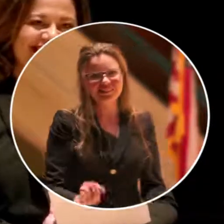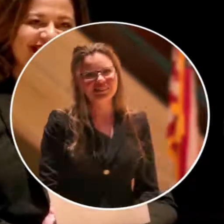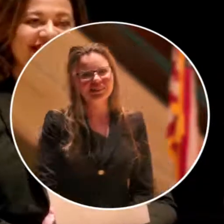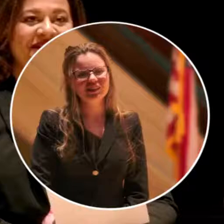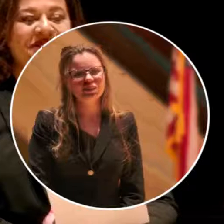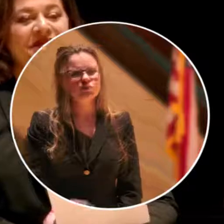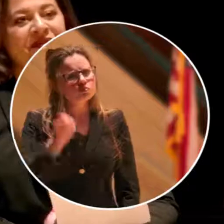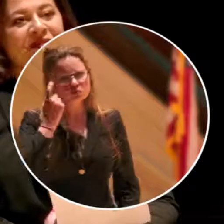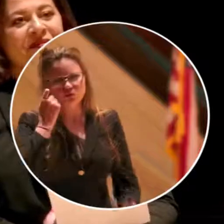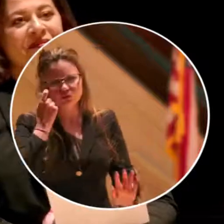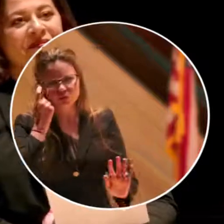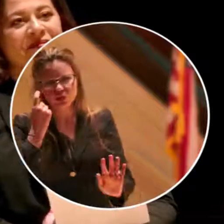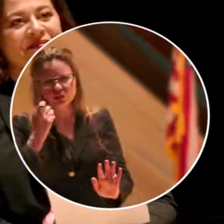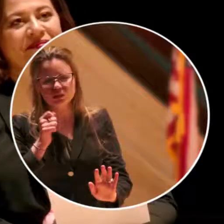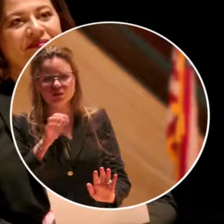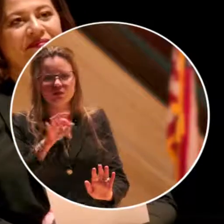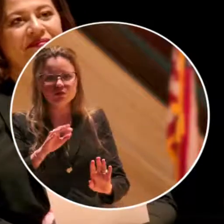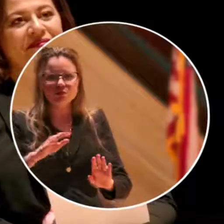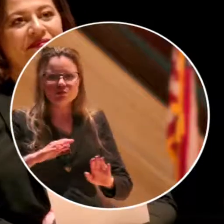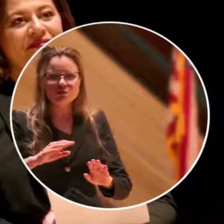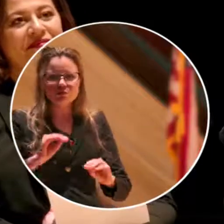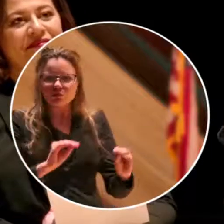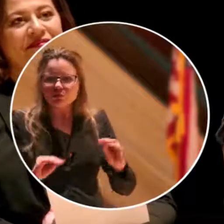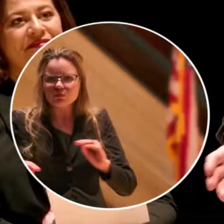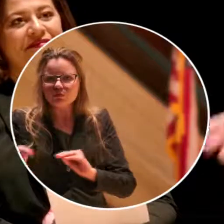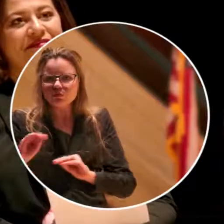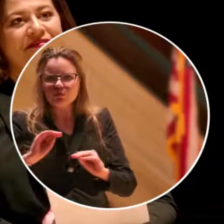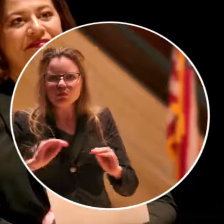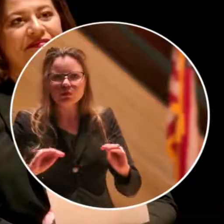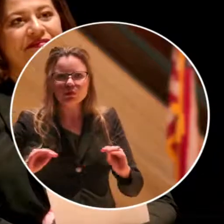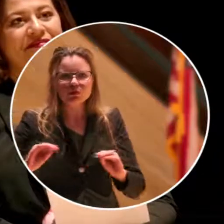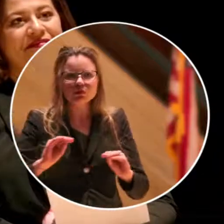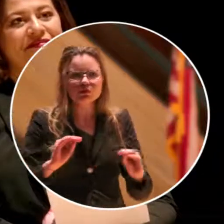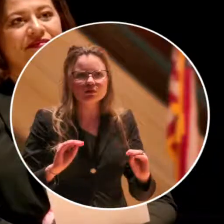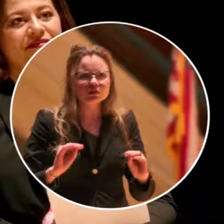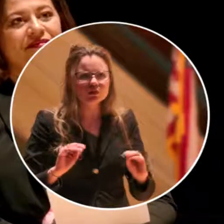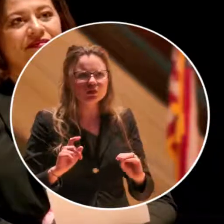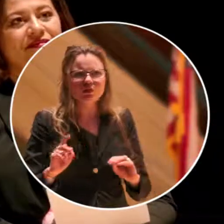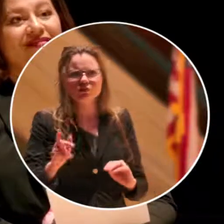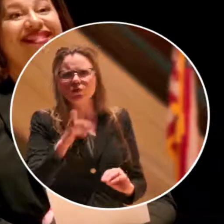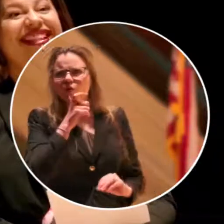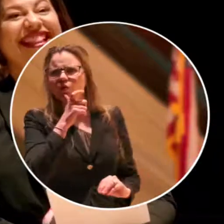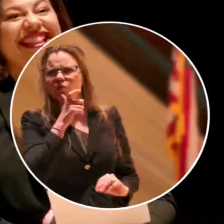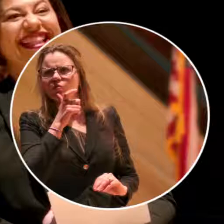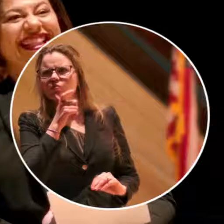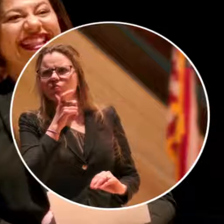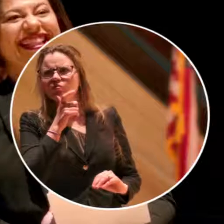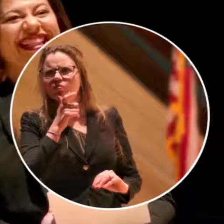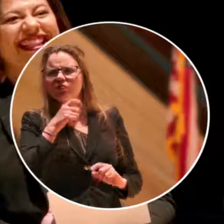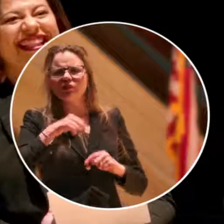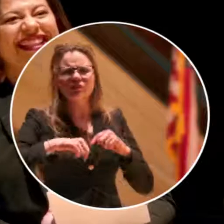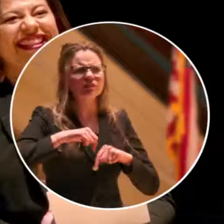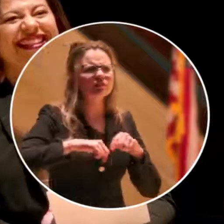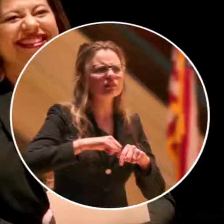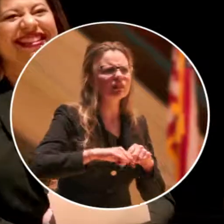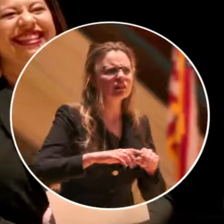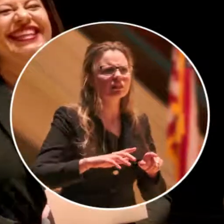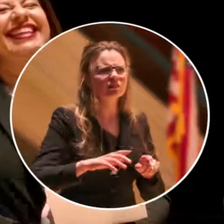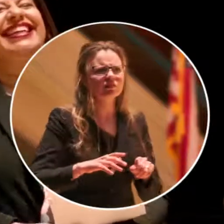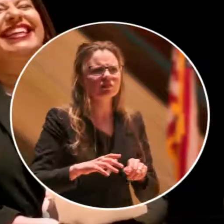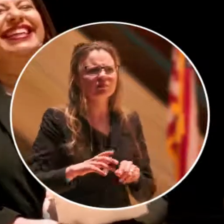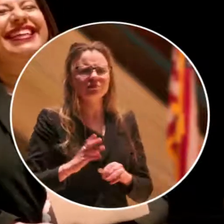Now understand, if you moved around the house quietly, trying not to wake her up, she'd yell out, "Who is that? Quit sneaking around and mind your damn